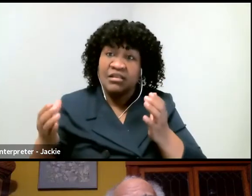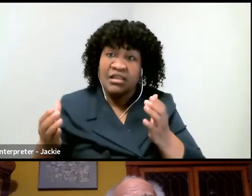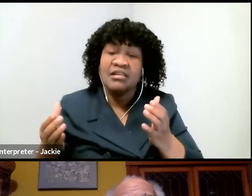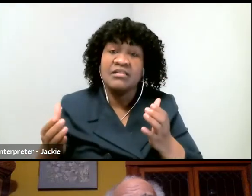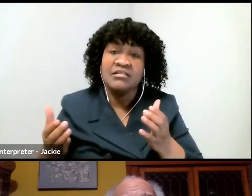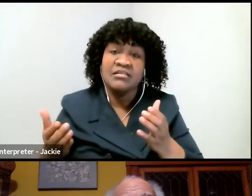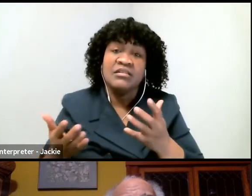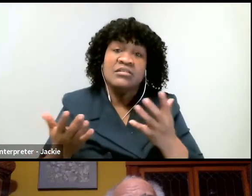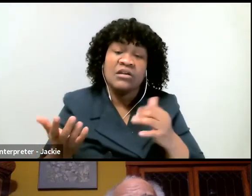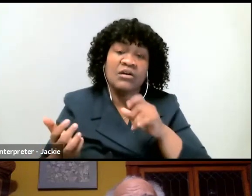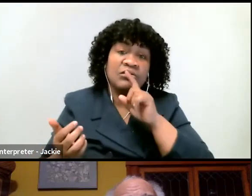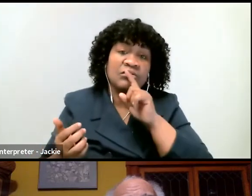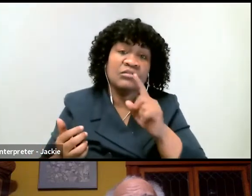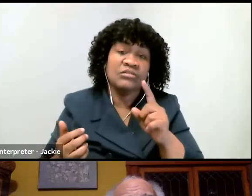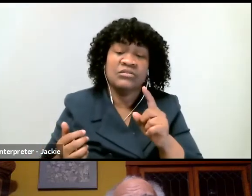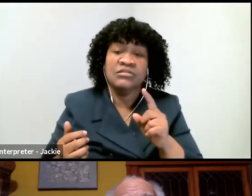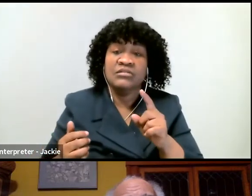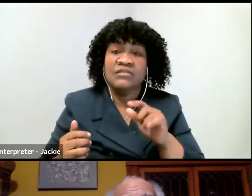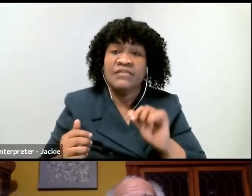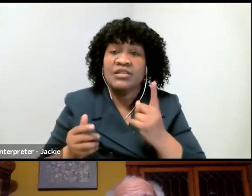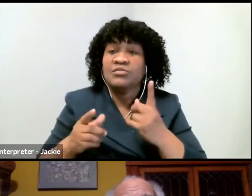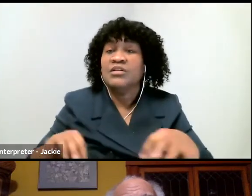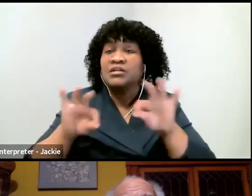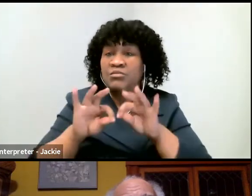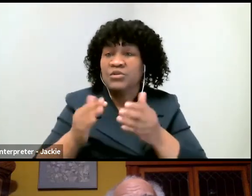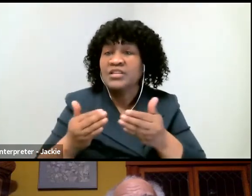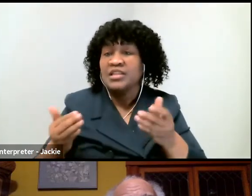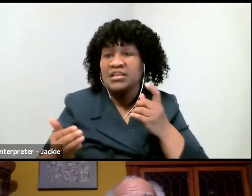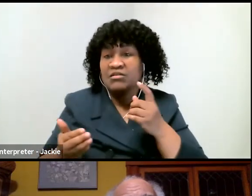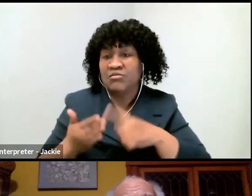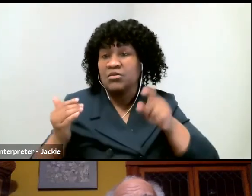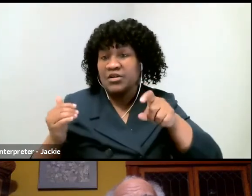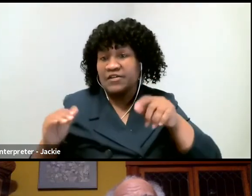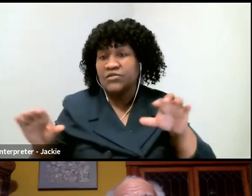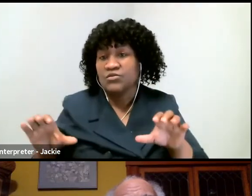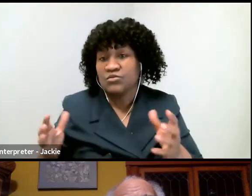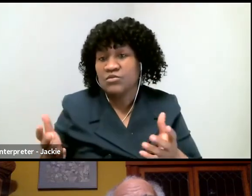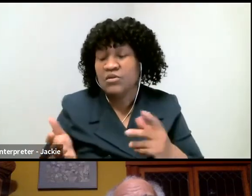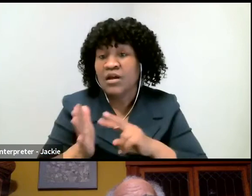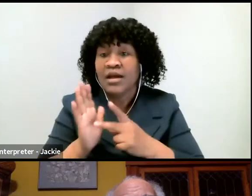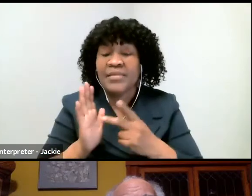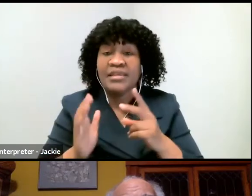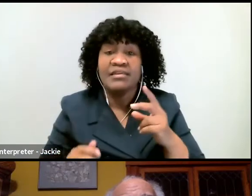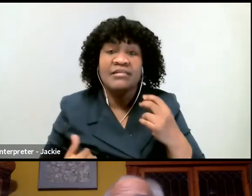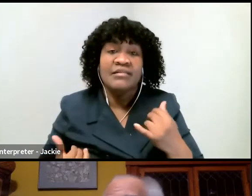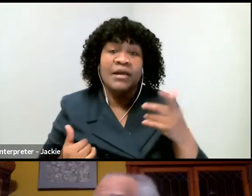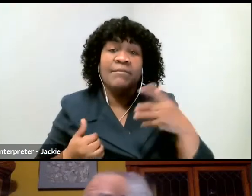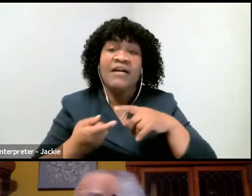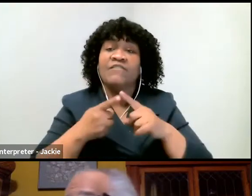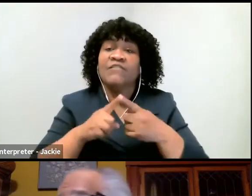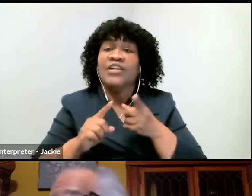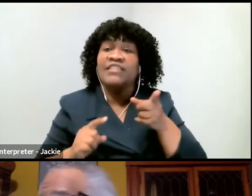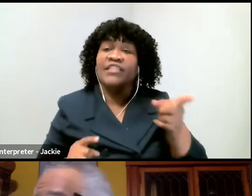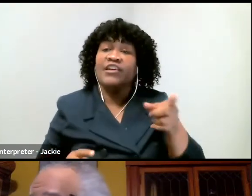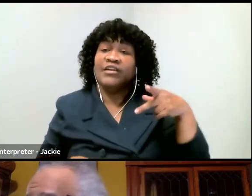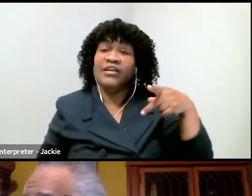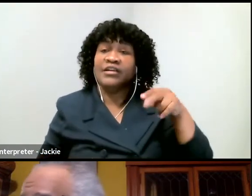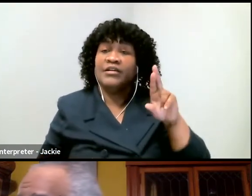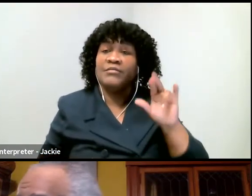You know, so that's, you know, that's one of the things you do. I had a friend there